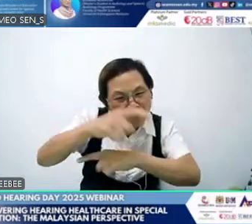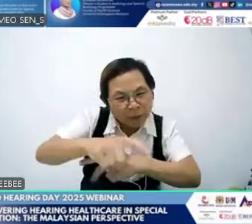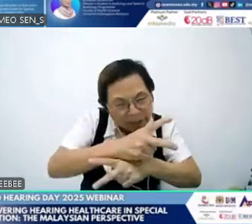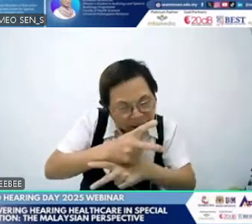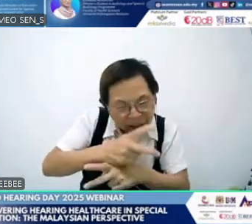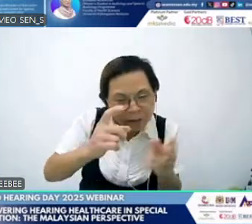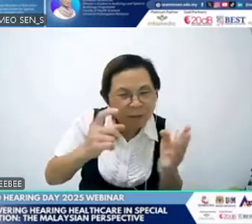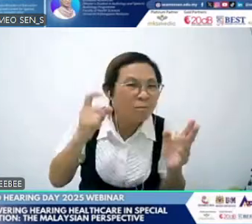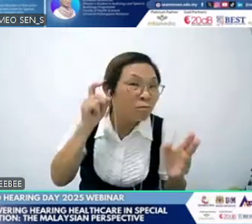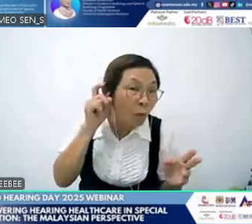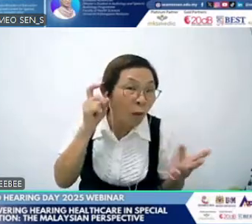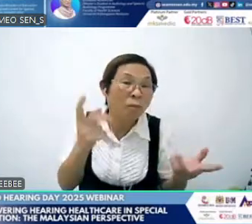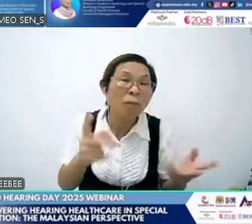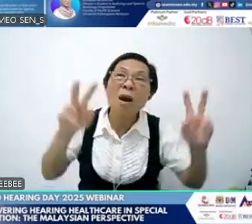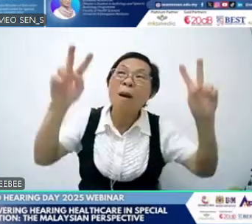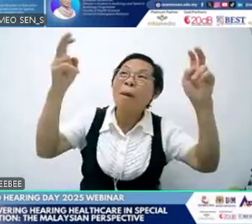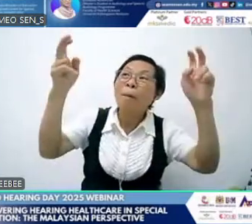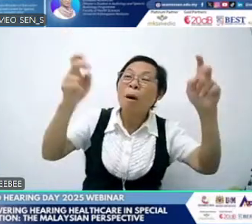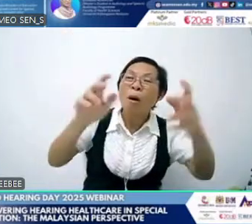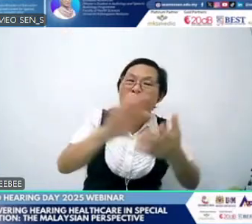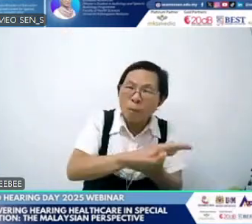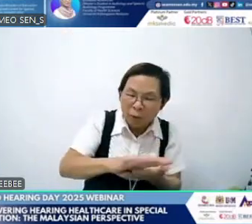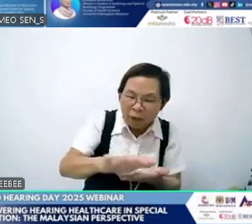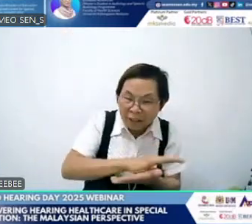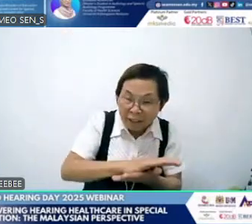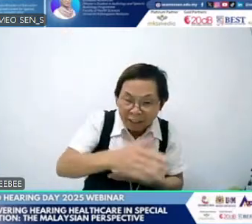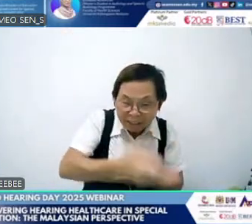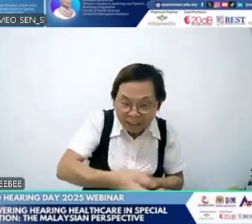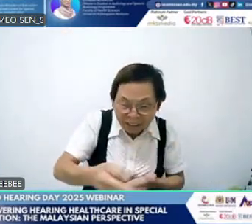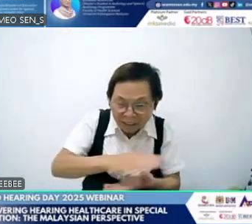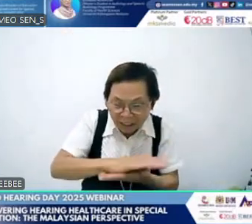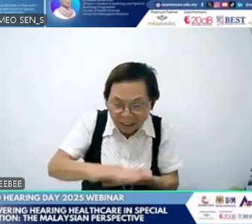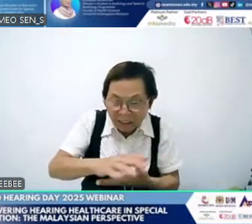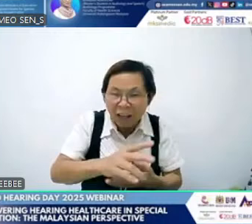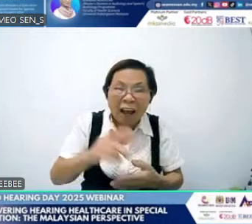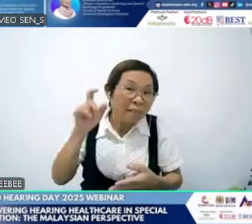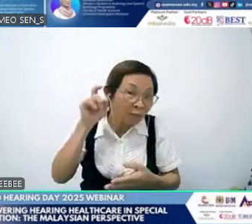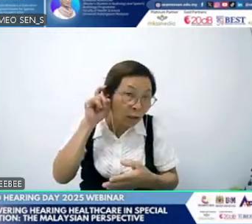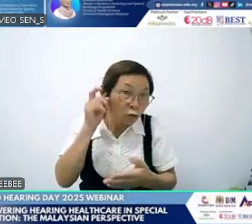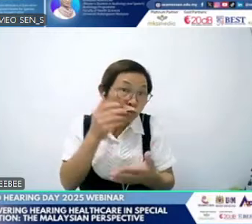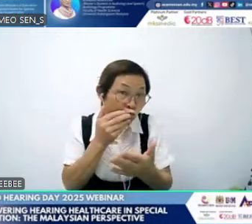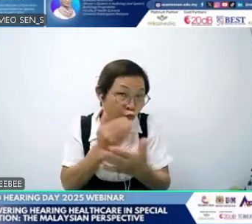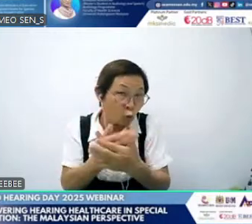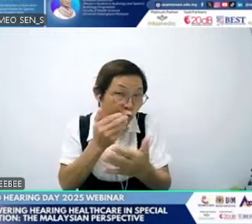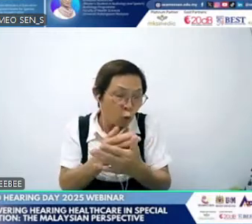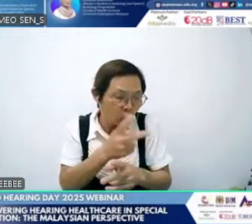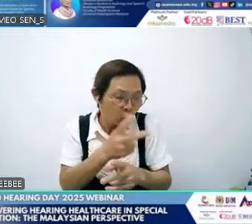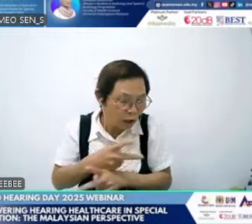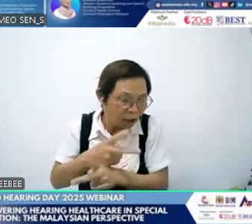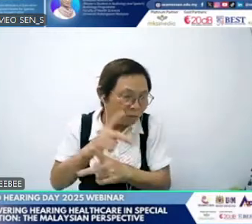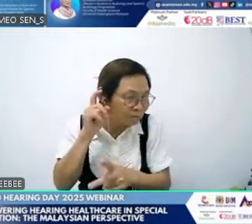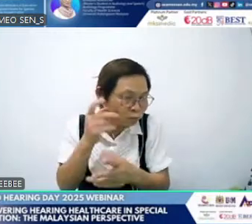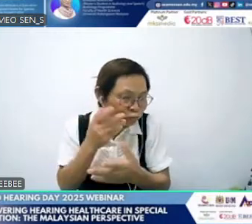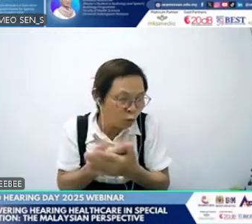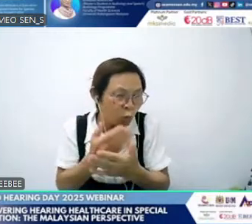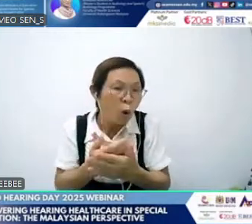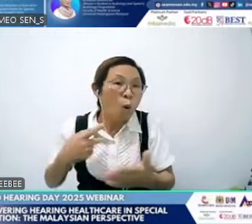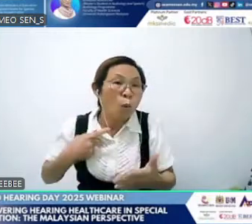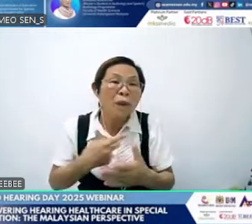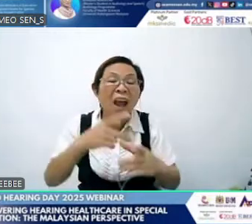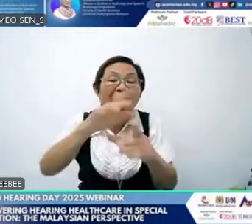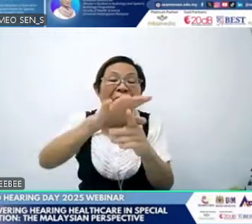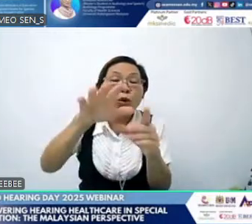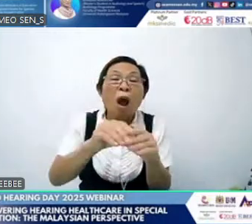4 focuses on cleaning tools and techniques to keep hearing aid in good condition. We also included how